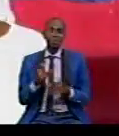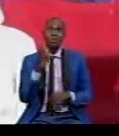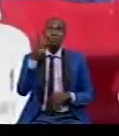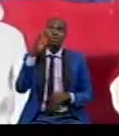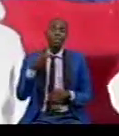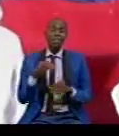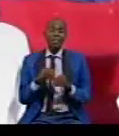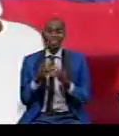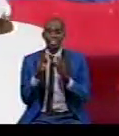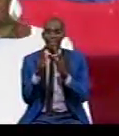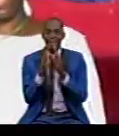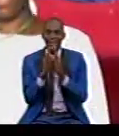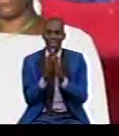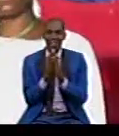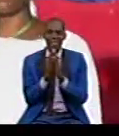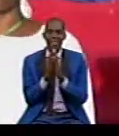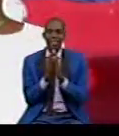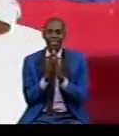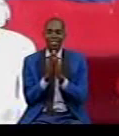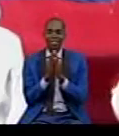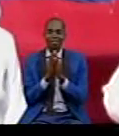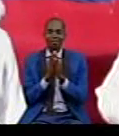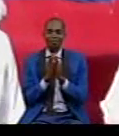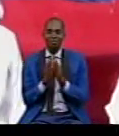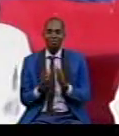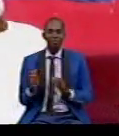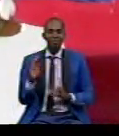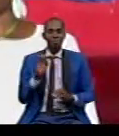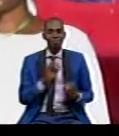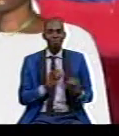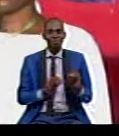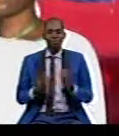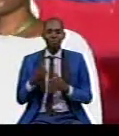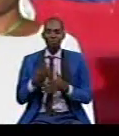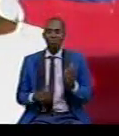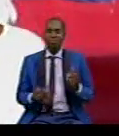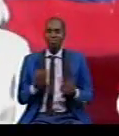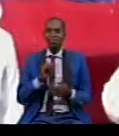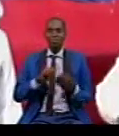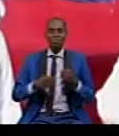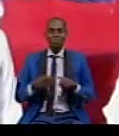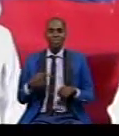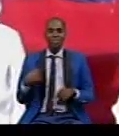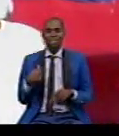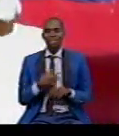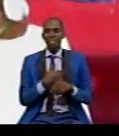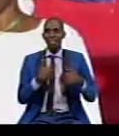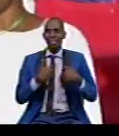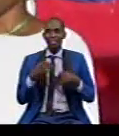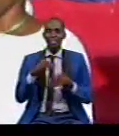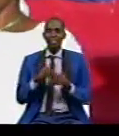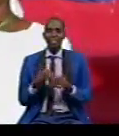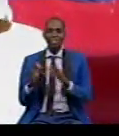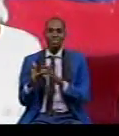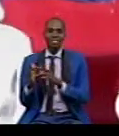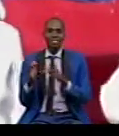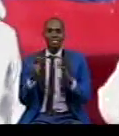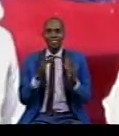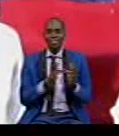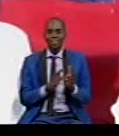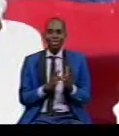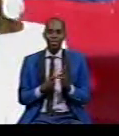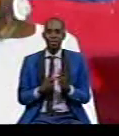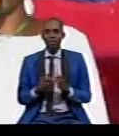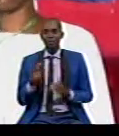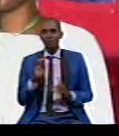And deliverance with his mercy. I is that impartial intercessor.